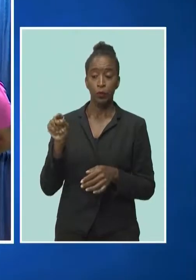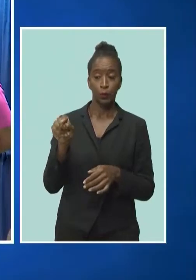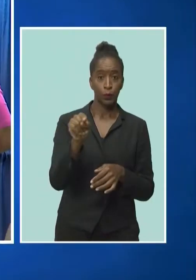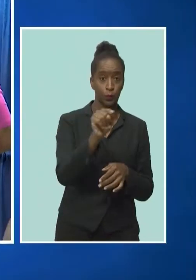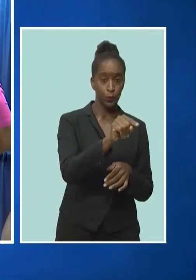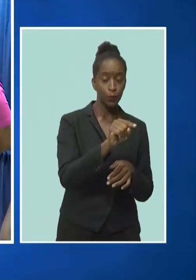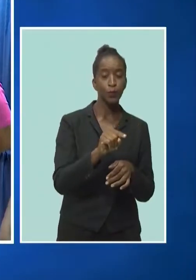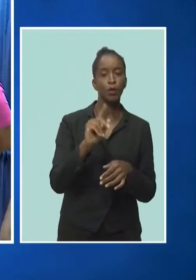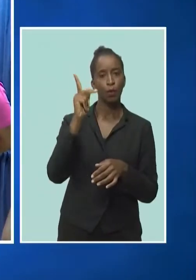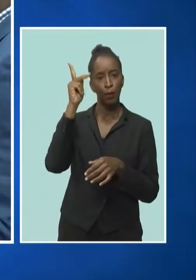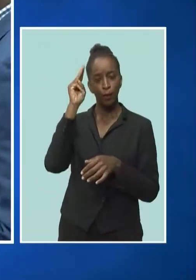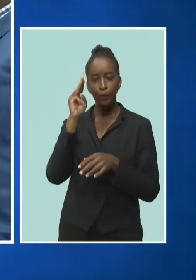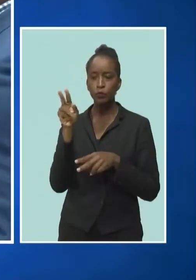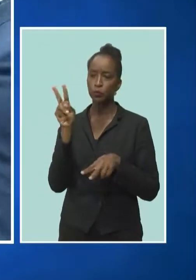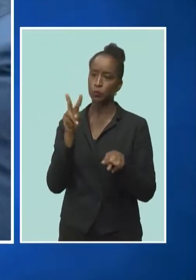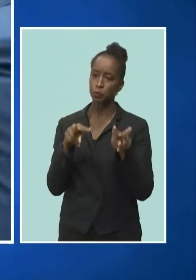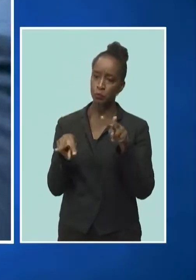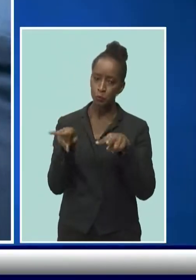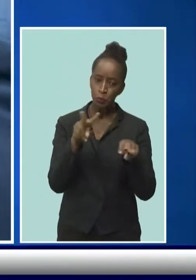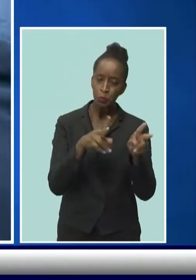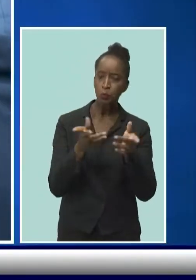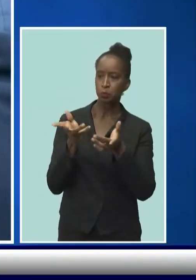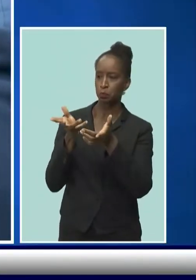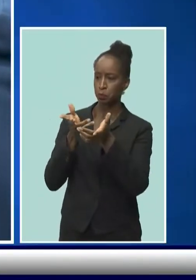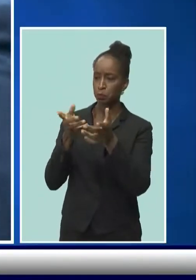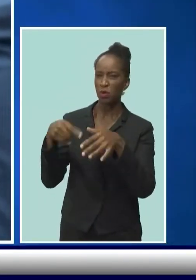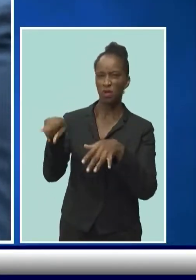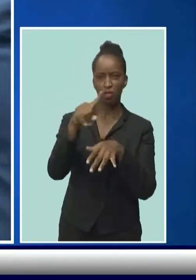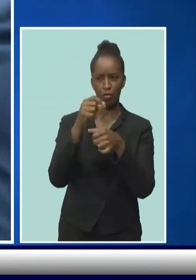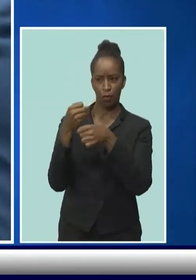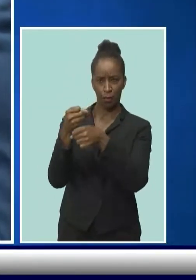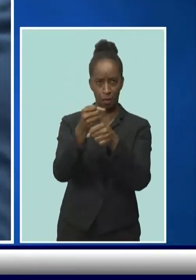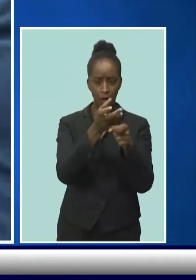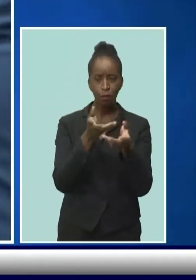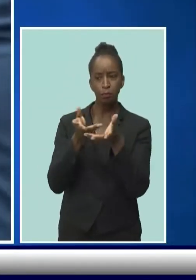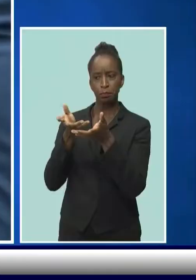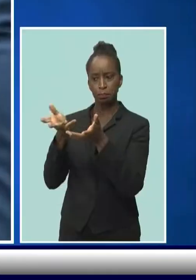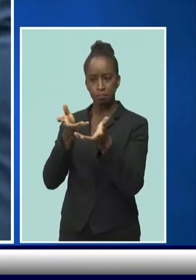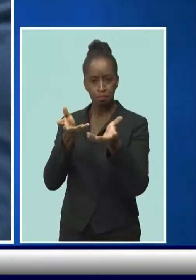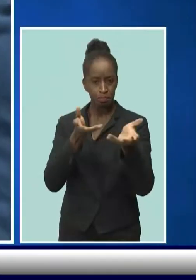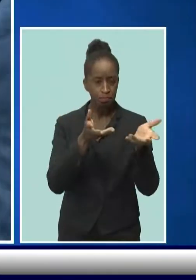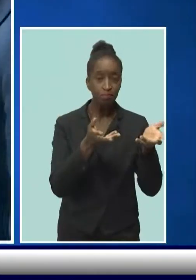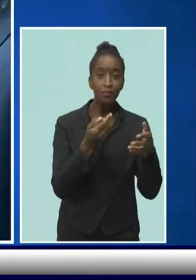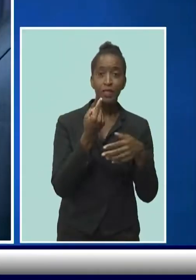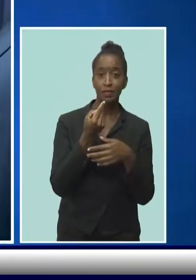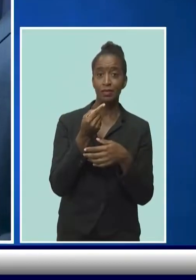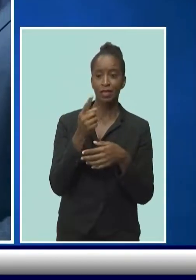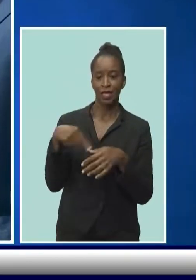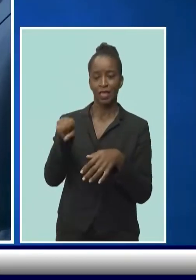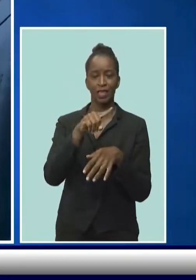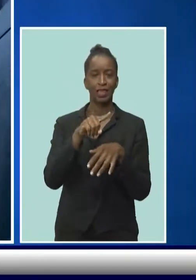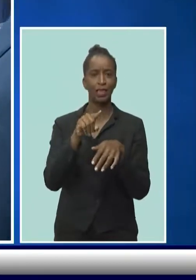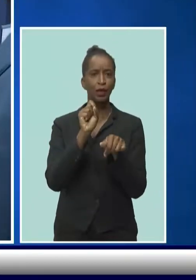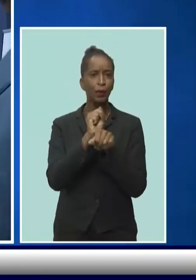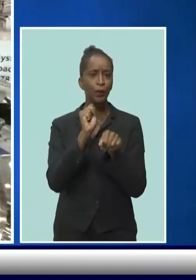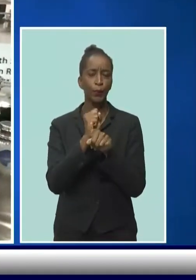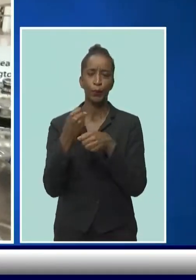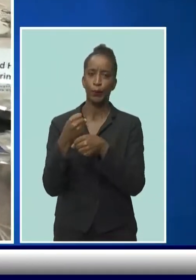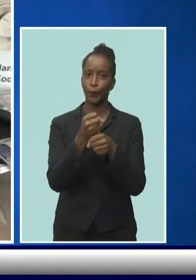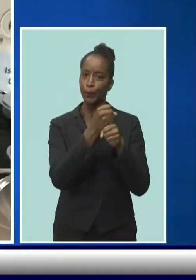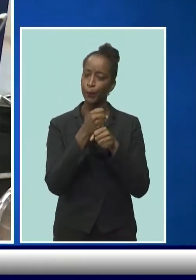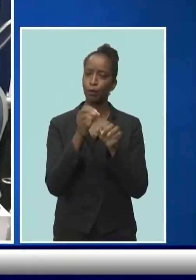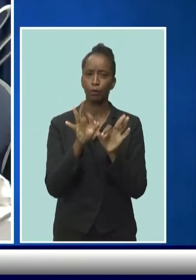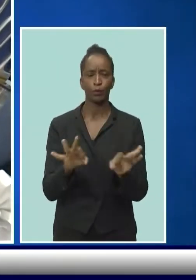people, after which she highlighted the resilience of the island's manufacturing sector as a key factor in its continued success. She